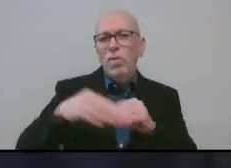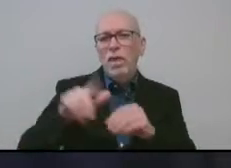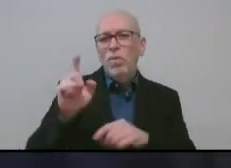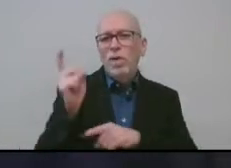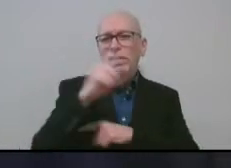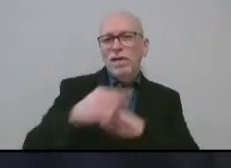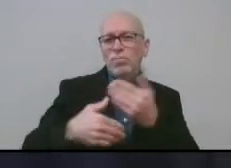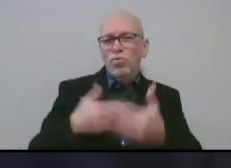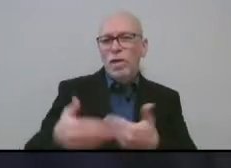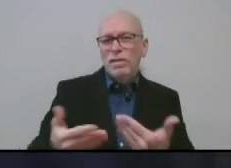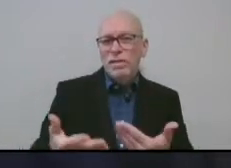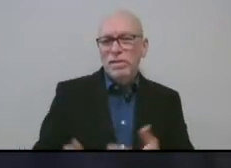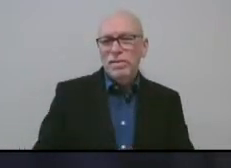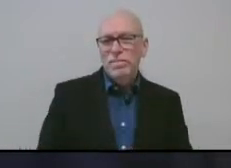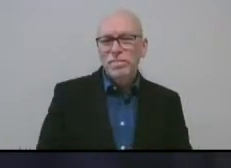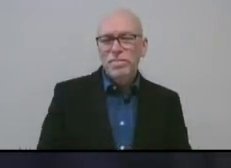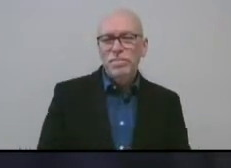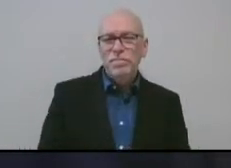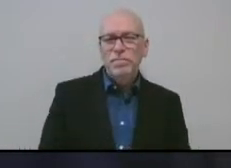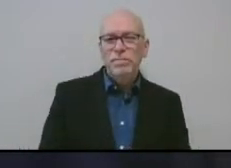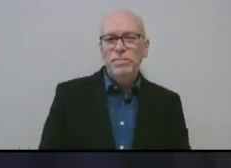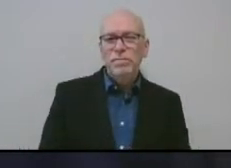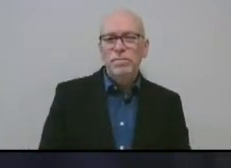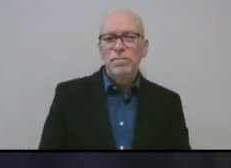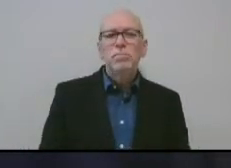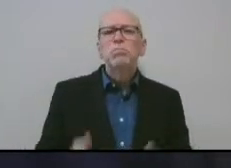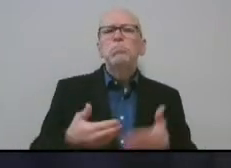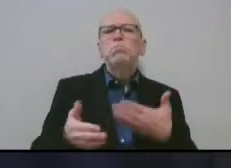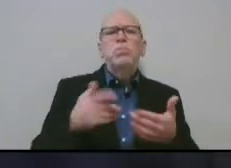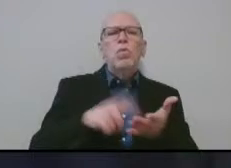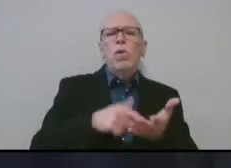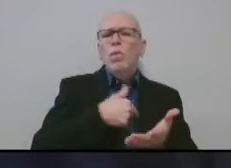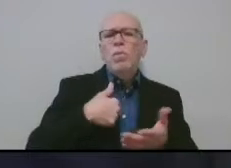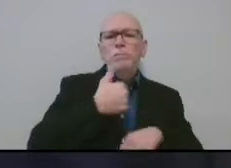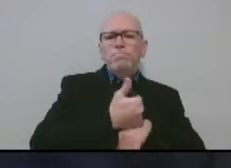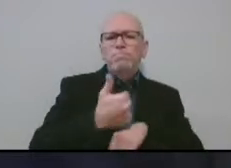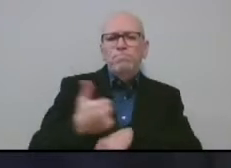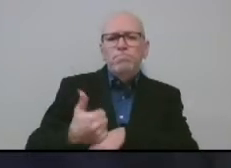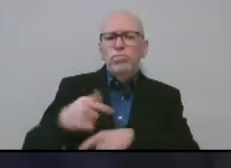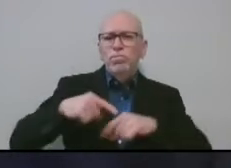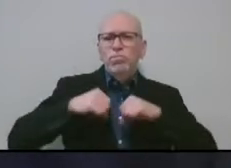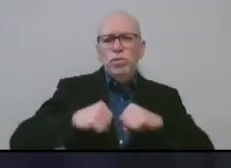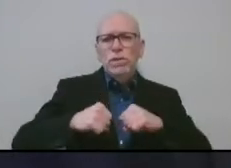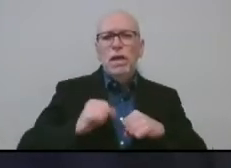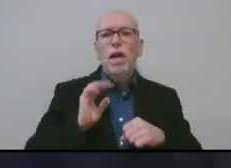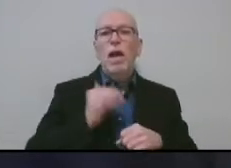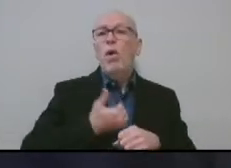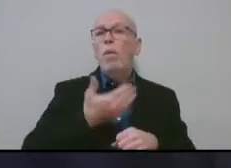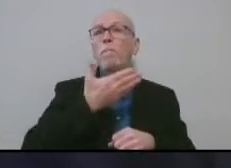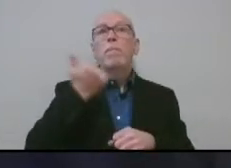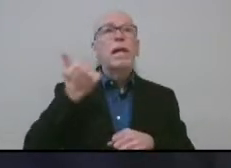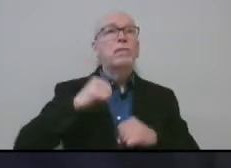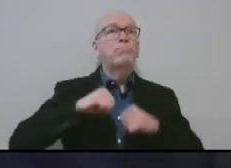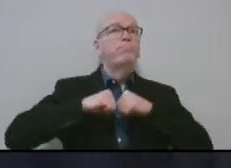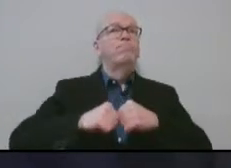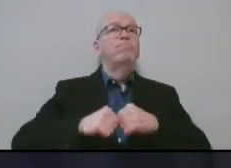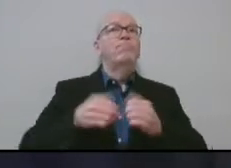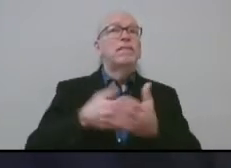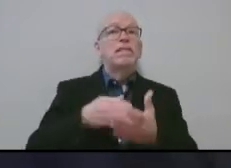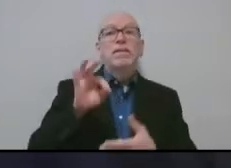processing. Regardless of the tools we put in place, our best defense against fraud